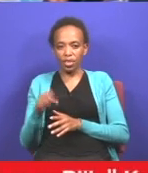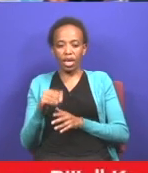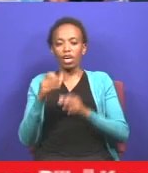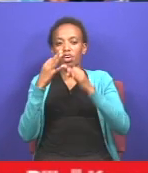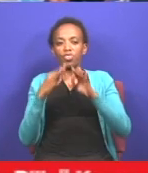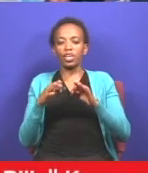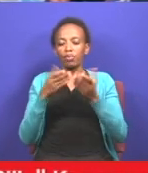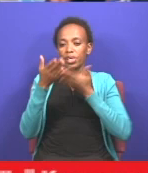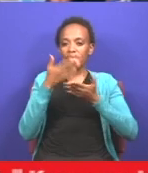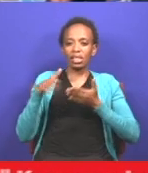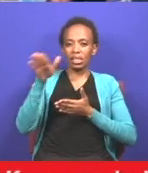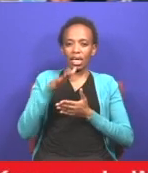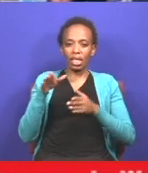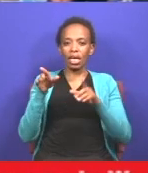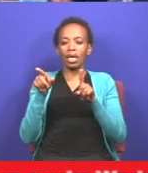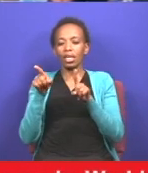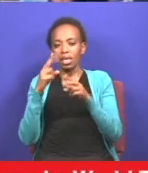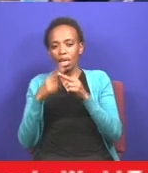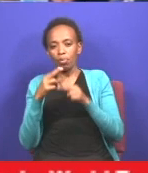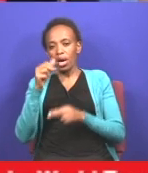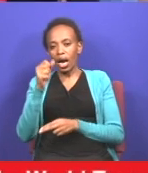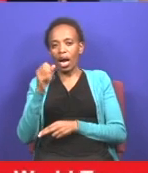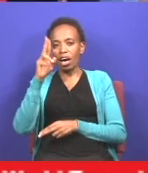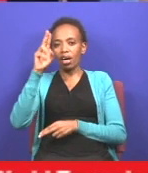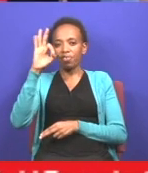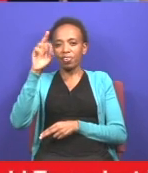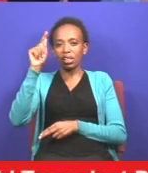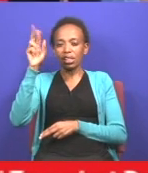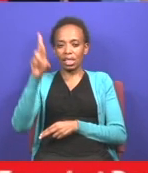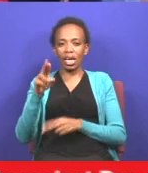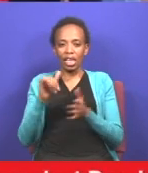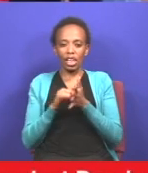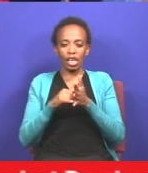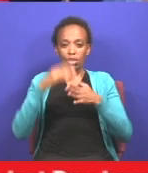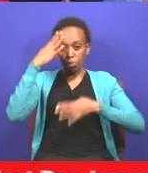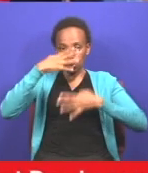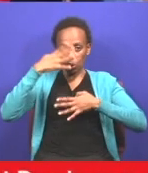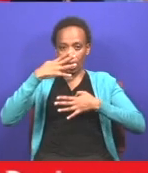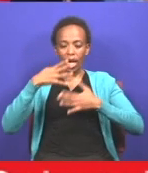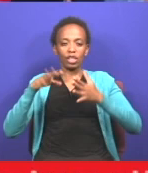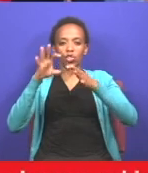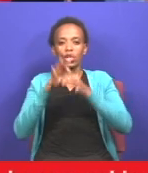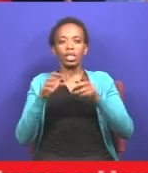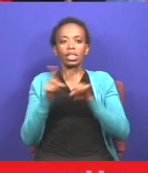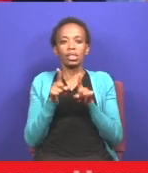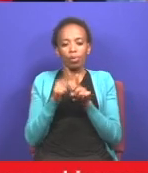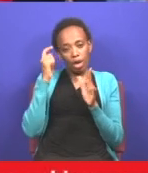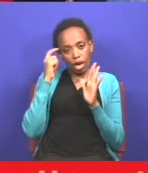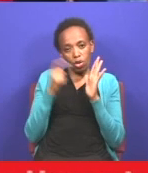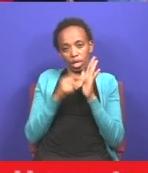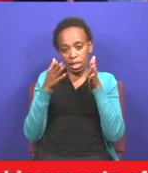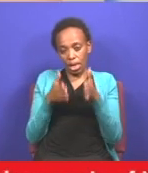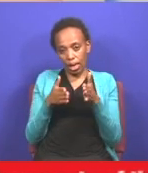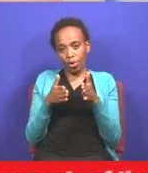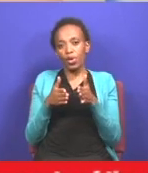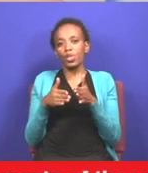Area Agreement, known as AFTA, which Botswana has ratified. The head of state further acknowledged the existing